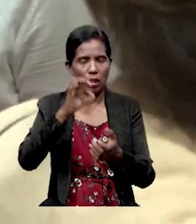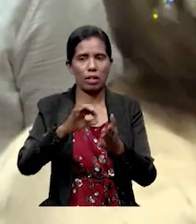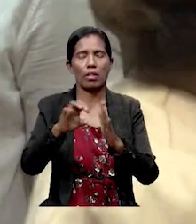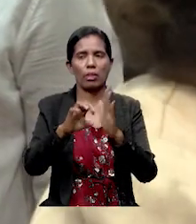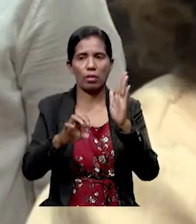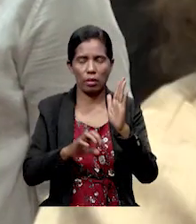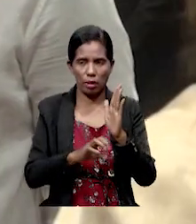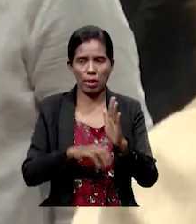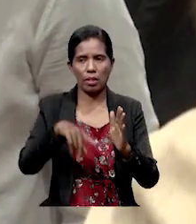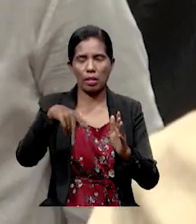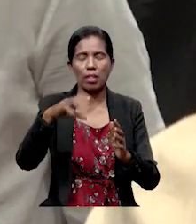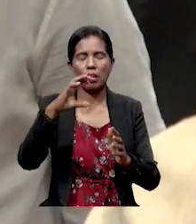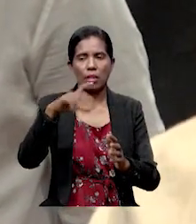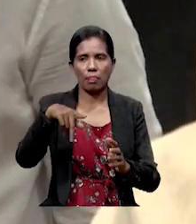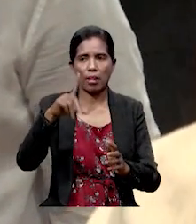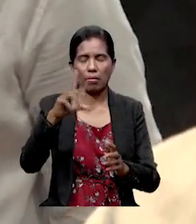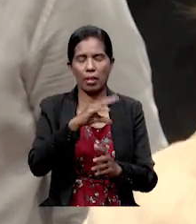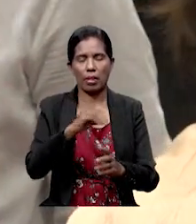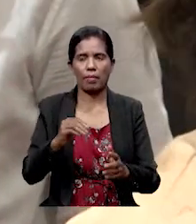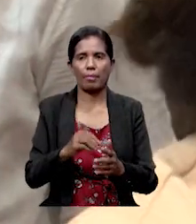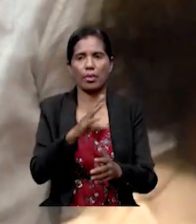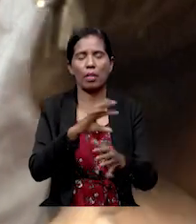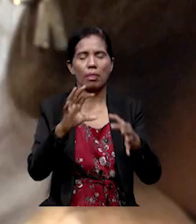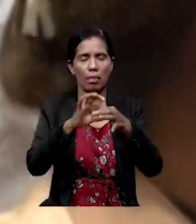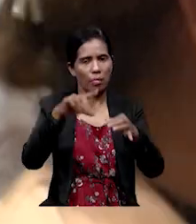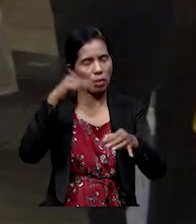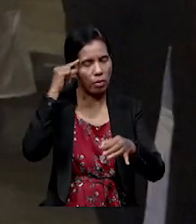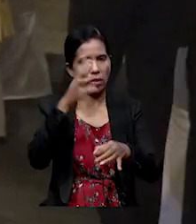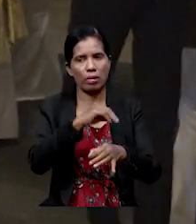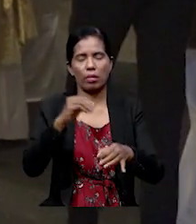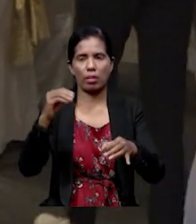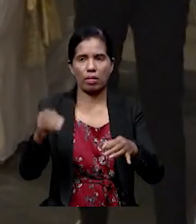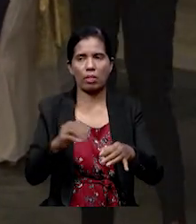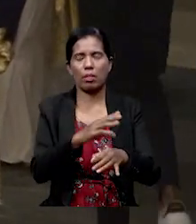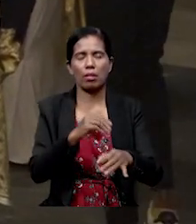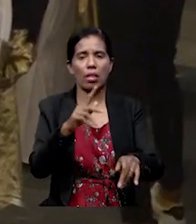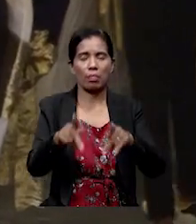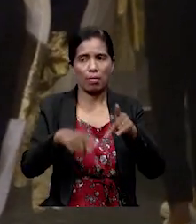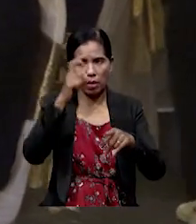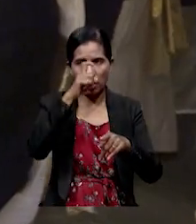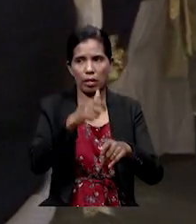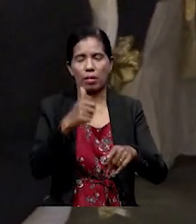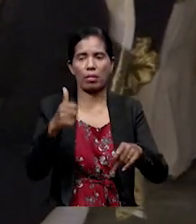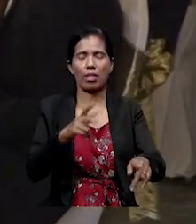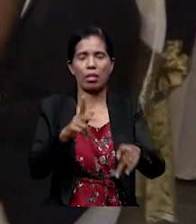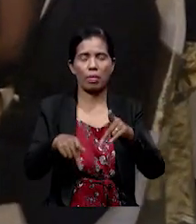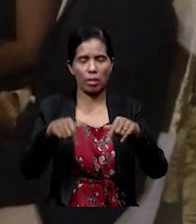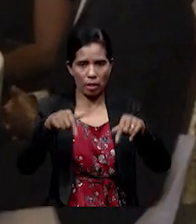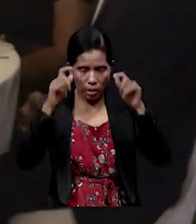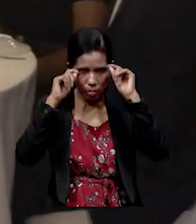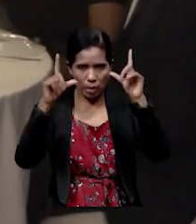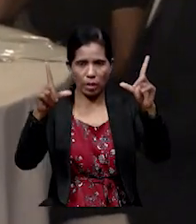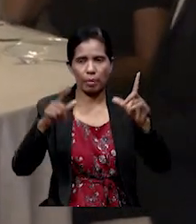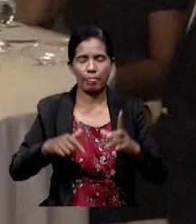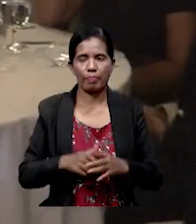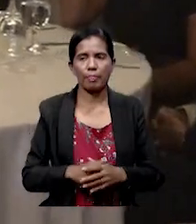executivo da CPLP Zacres Albano da Costa, membro do governo corpo diplomático Balung no cidadão Polónia e Timor-Leste.